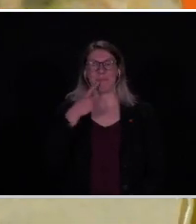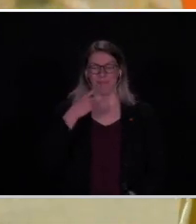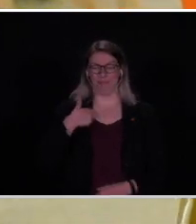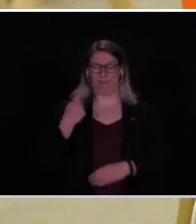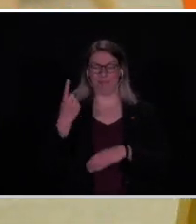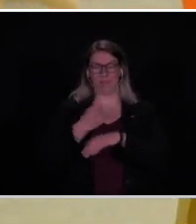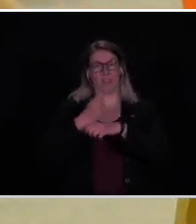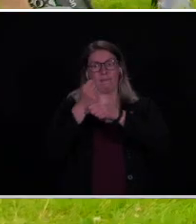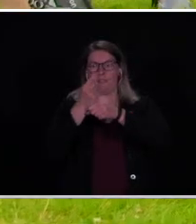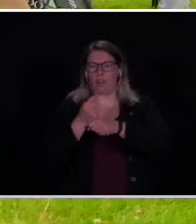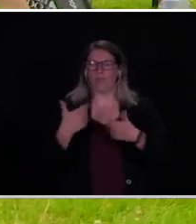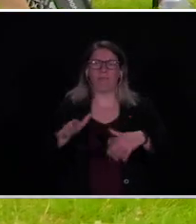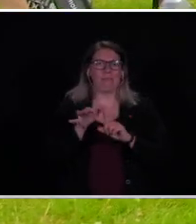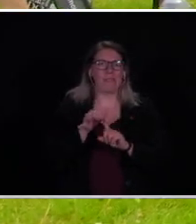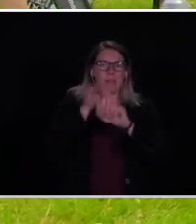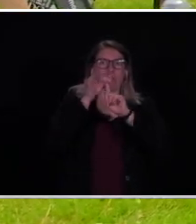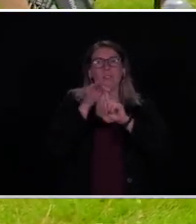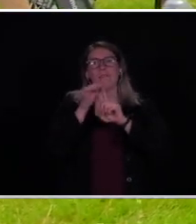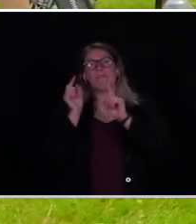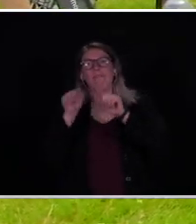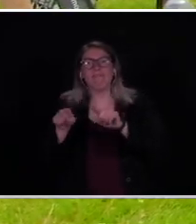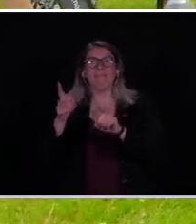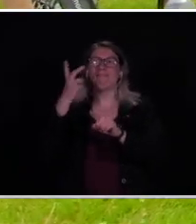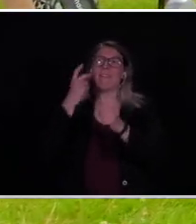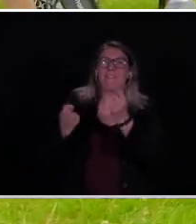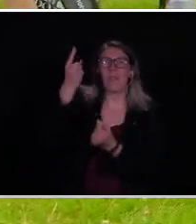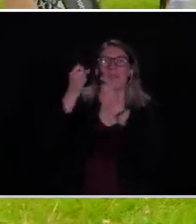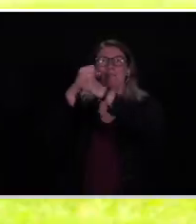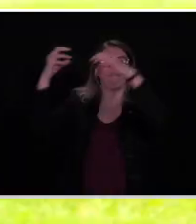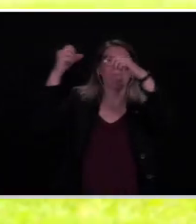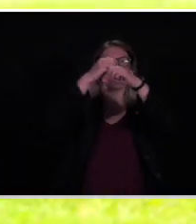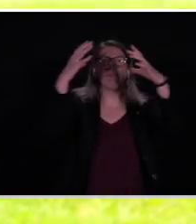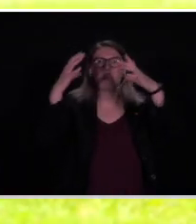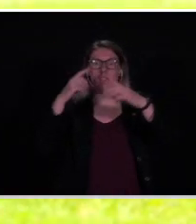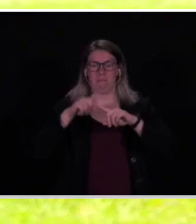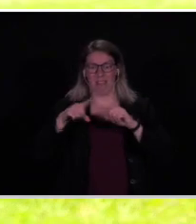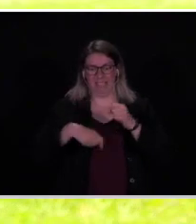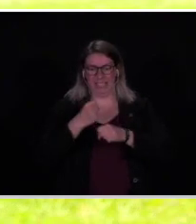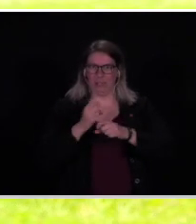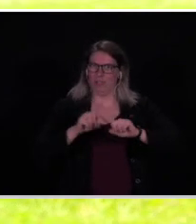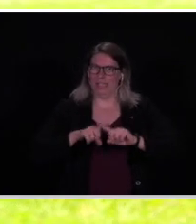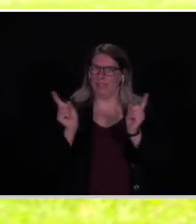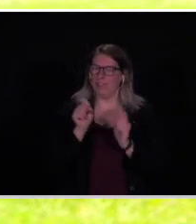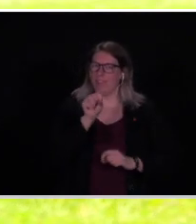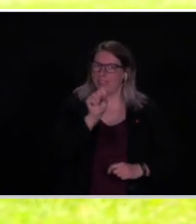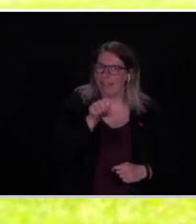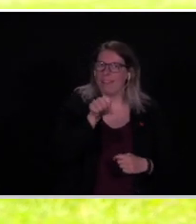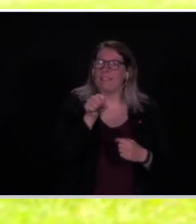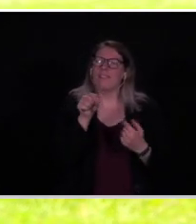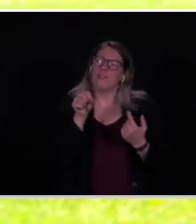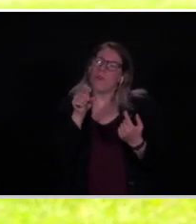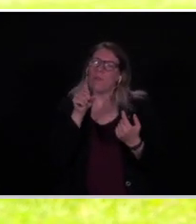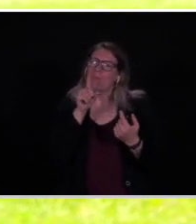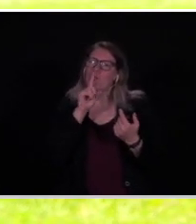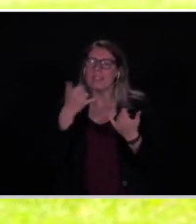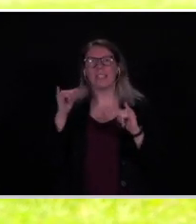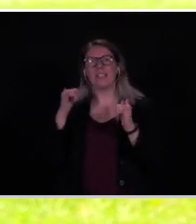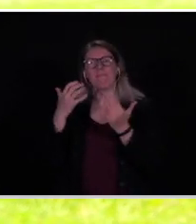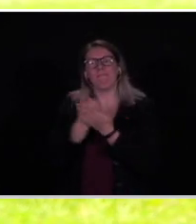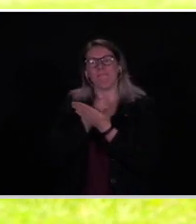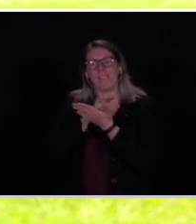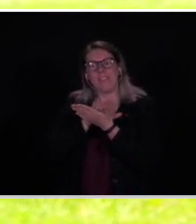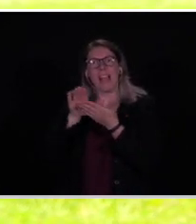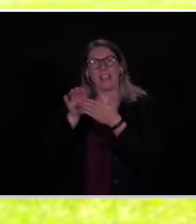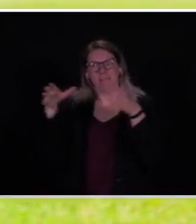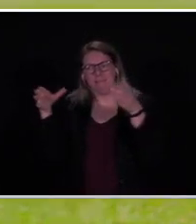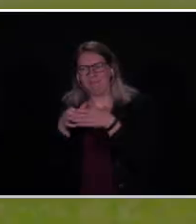Is so special to me, and we watch the fireworks, and unfortunately this year it's altered, so it's just nice that we get to do something like this to